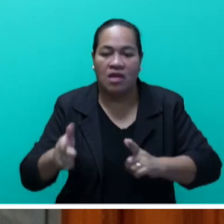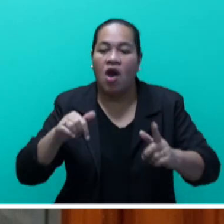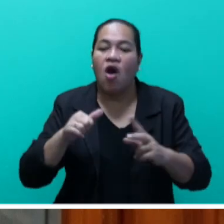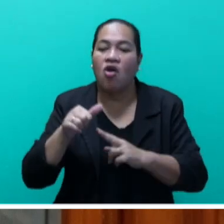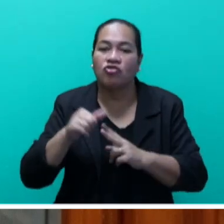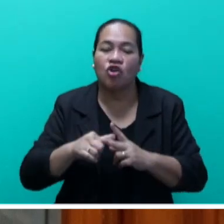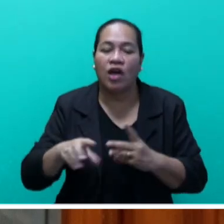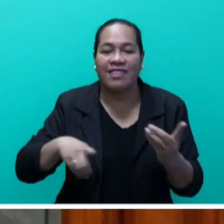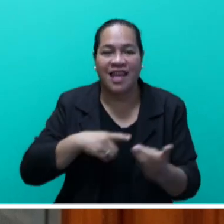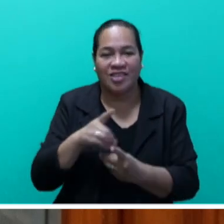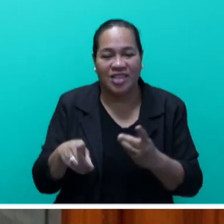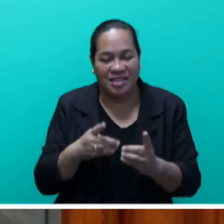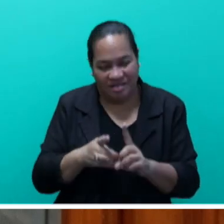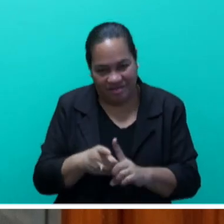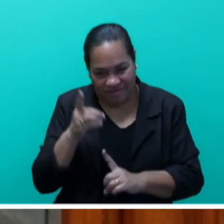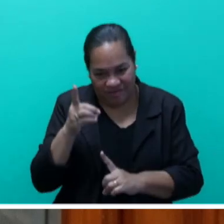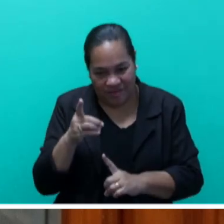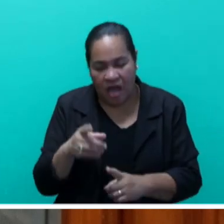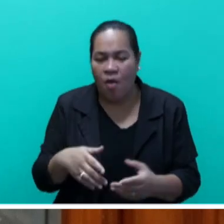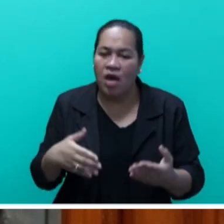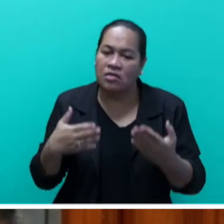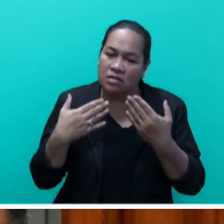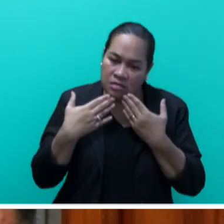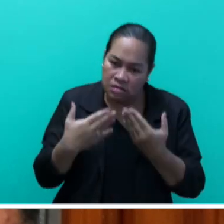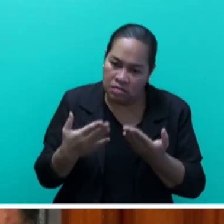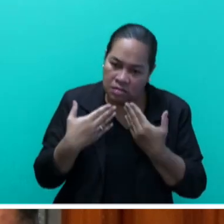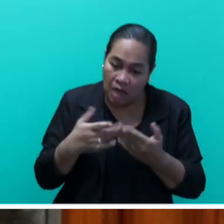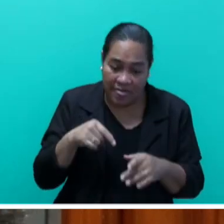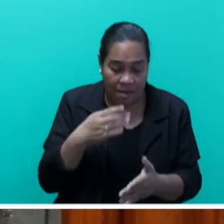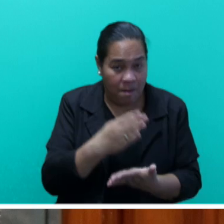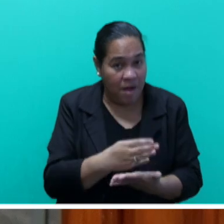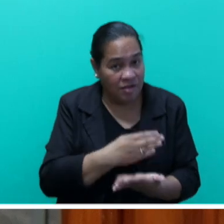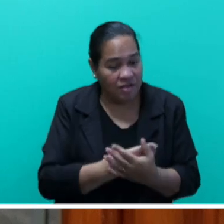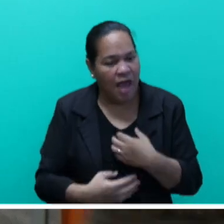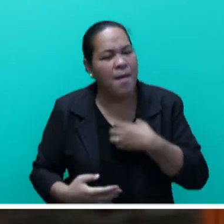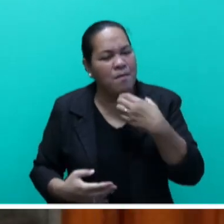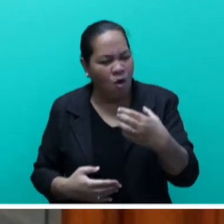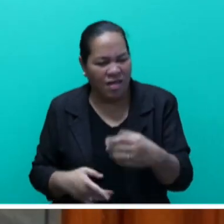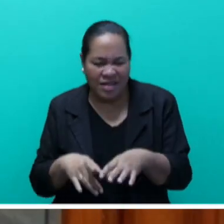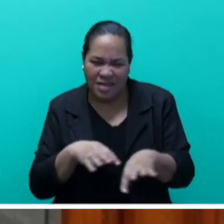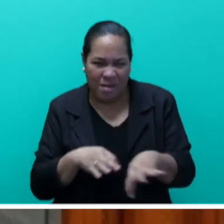I must acknowledge, Mr. Speaker, sir, that this budget is more than a fiscal plan.